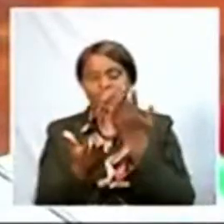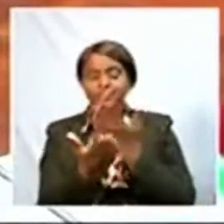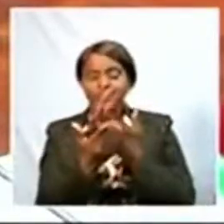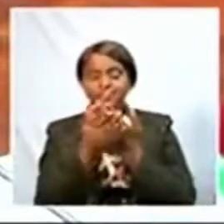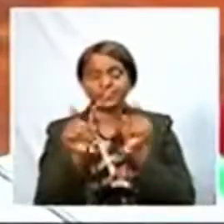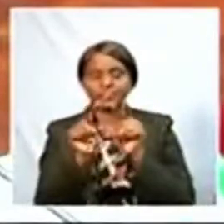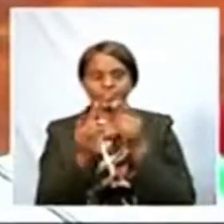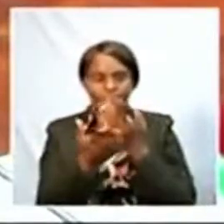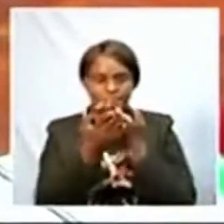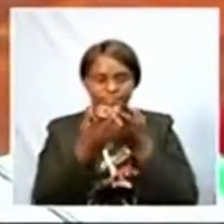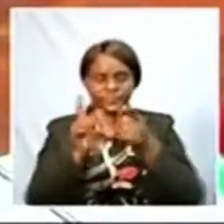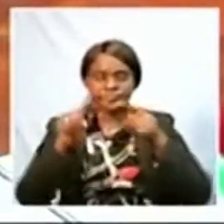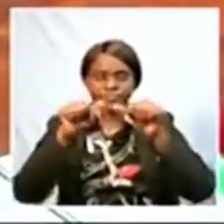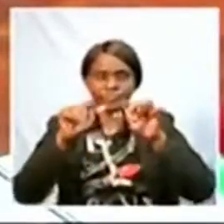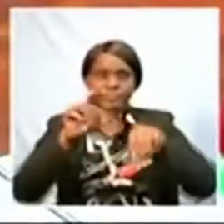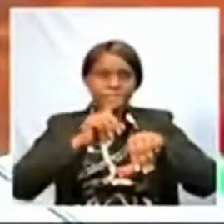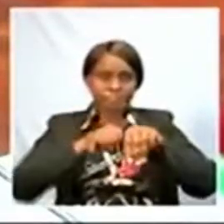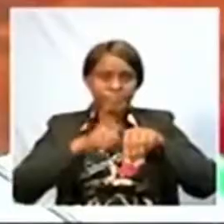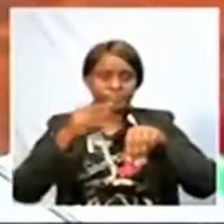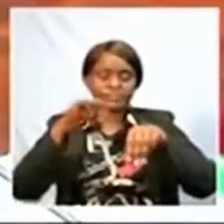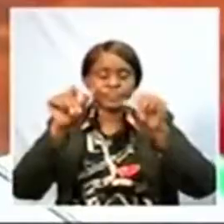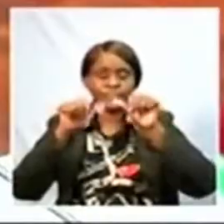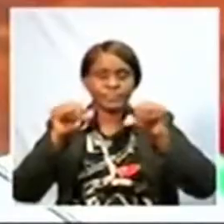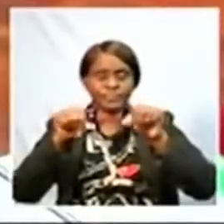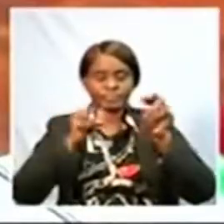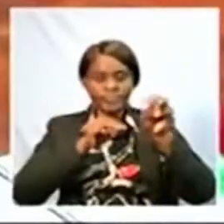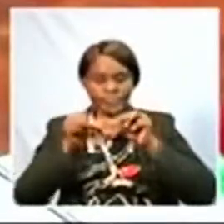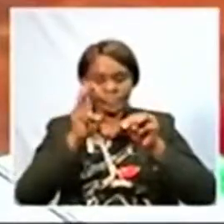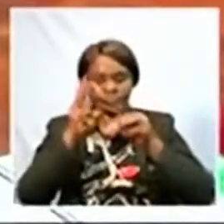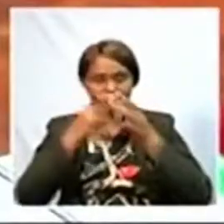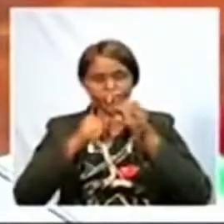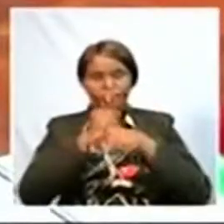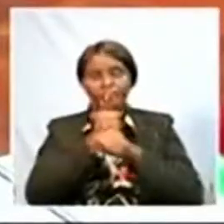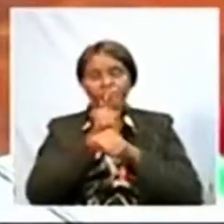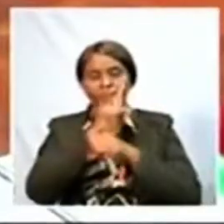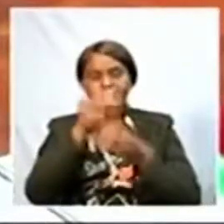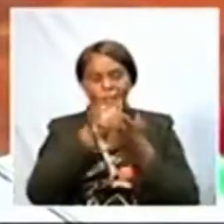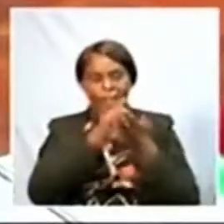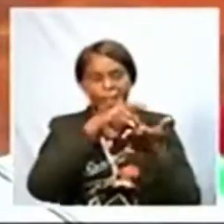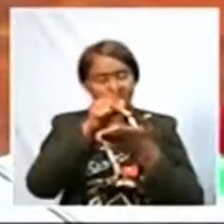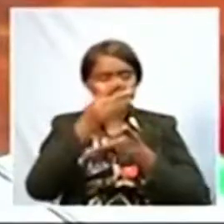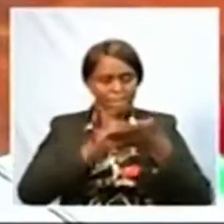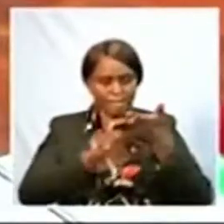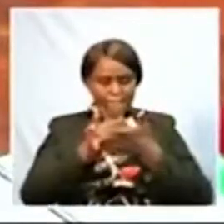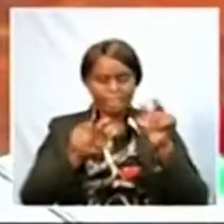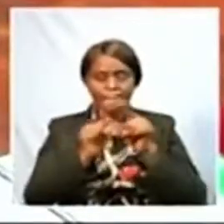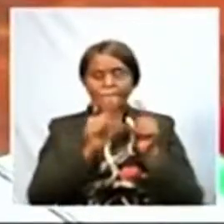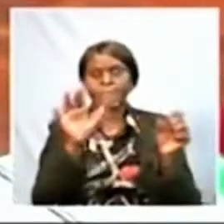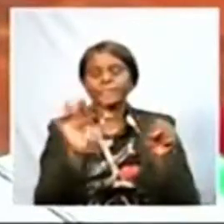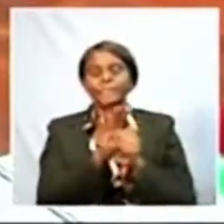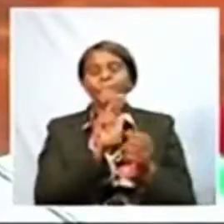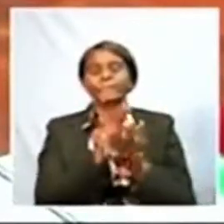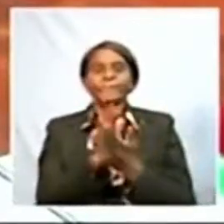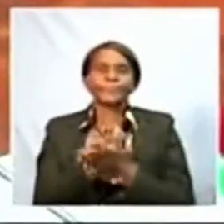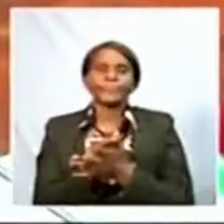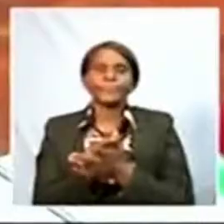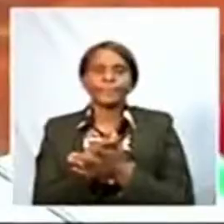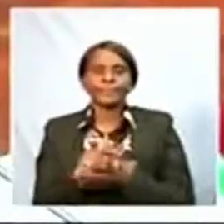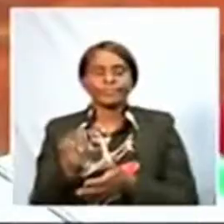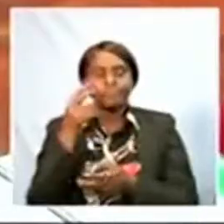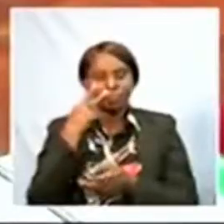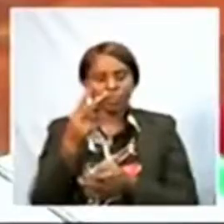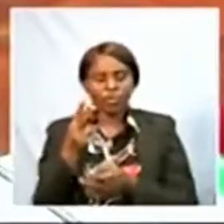and presented to auditors at the time of audit. Management will ensure that all payment vouchers are fully signed.